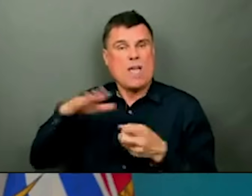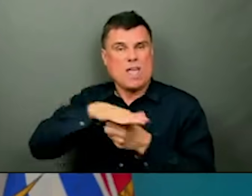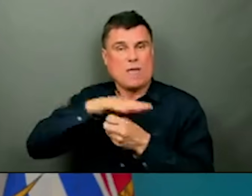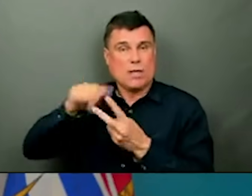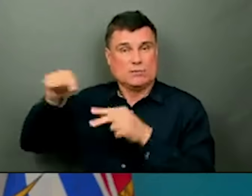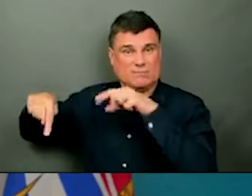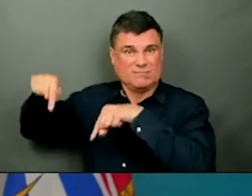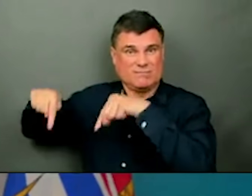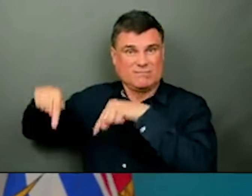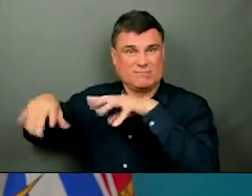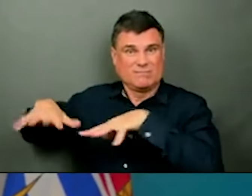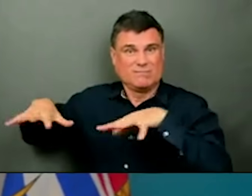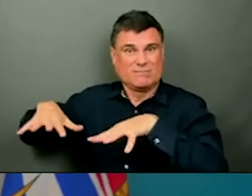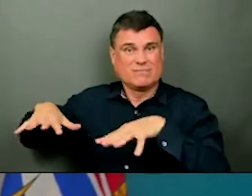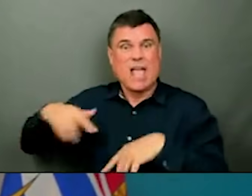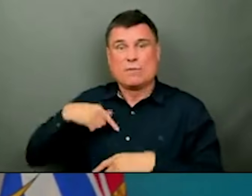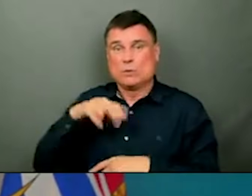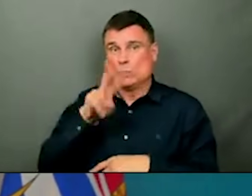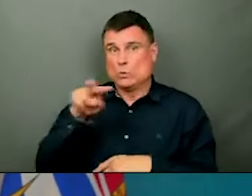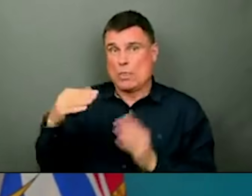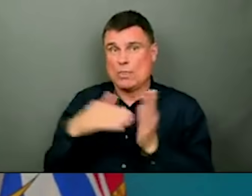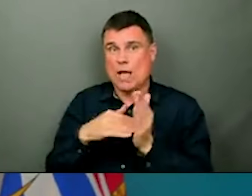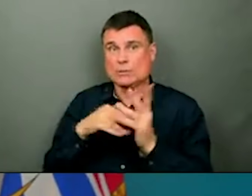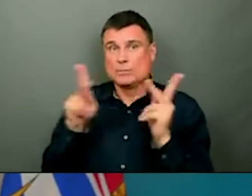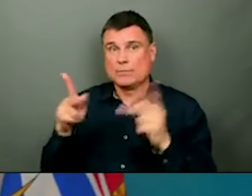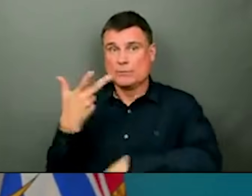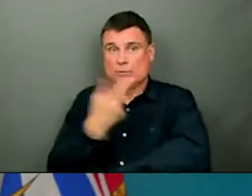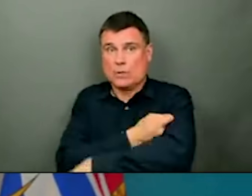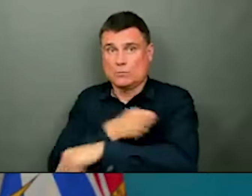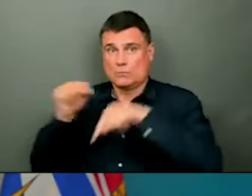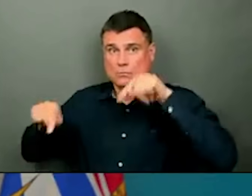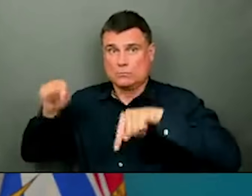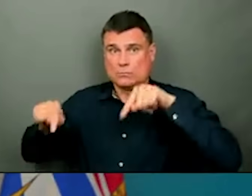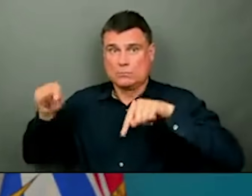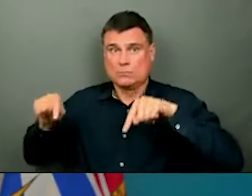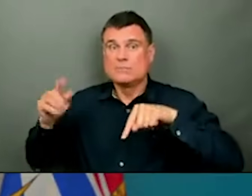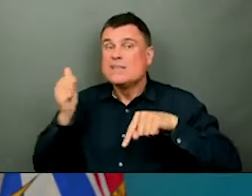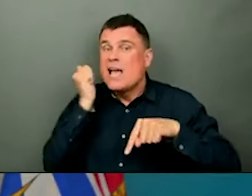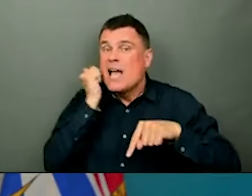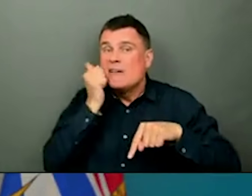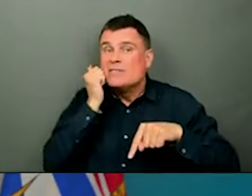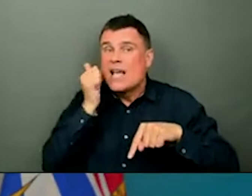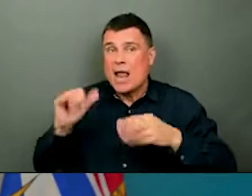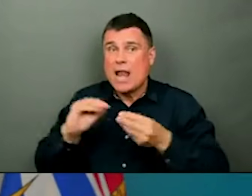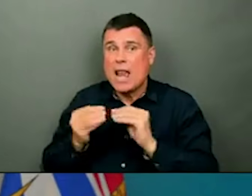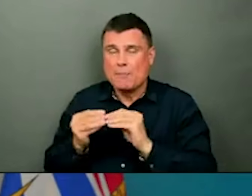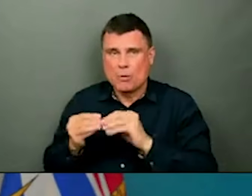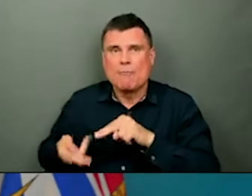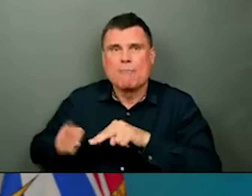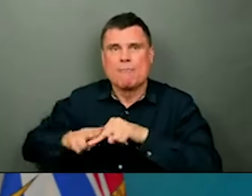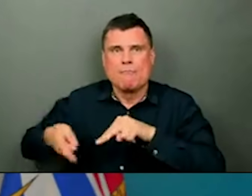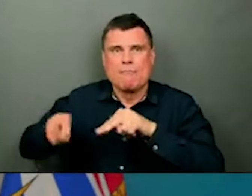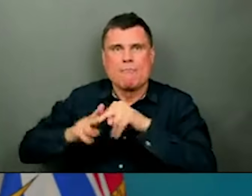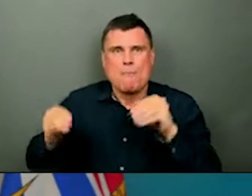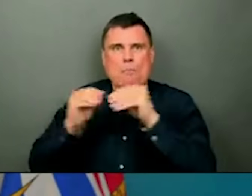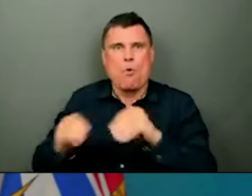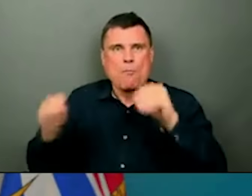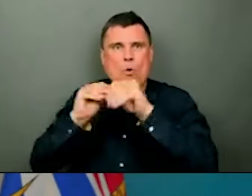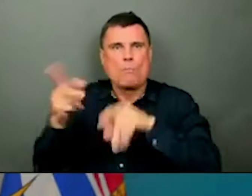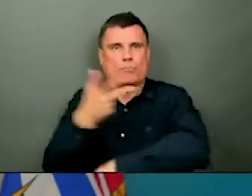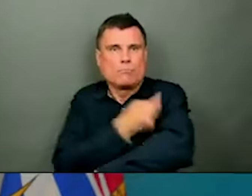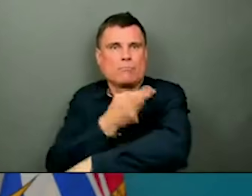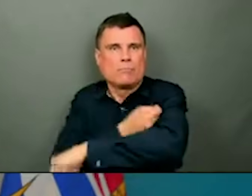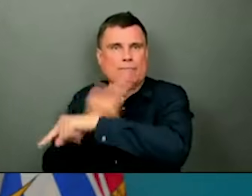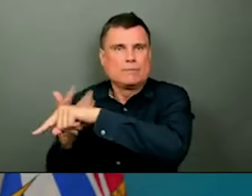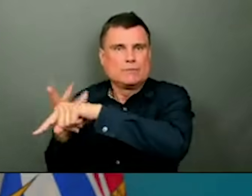22,000 people immunized as of yesterday, and that number obviously grows every day. Surrey was first in terms of education workers,